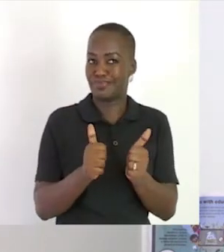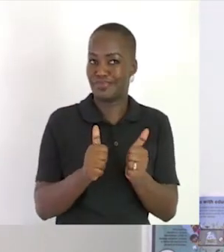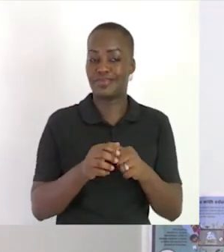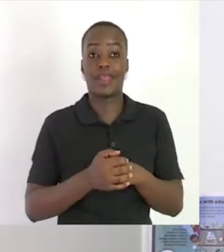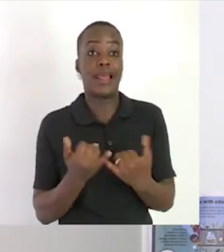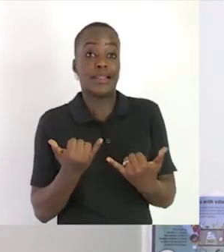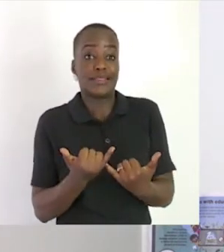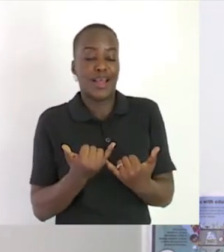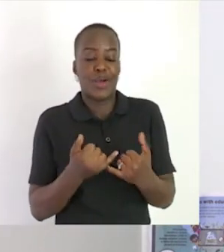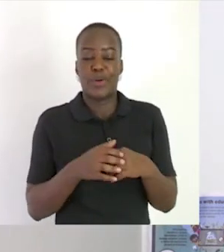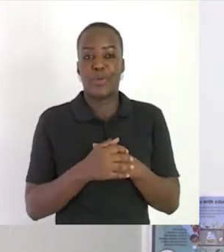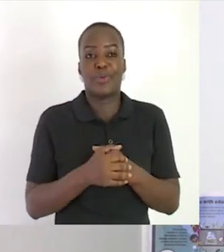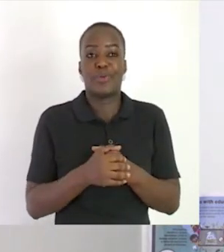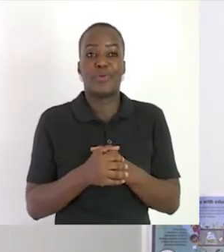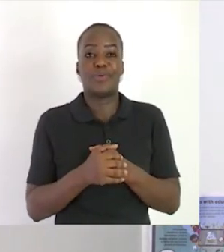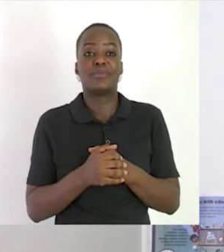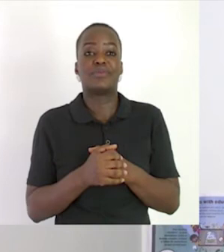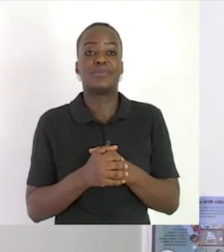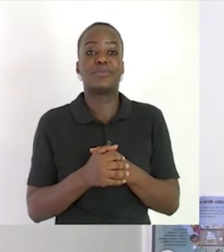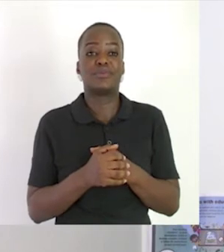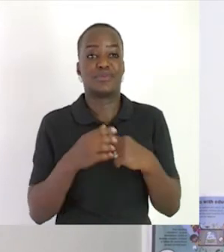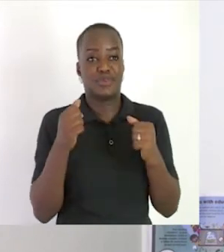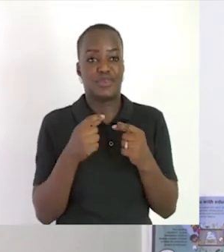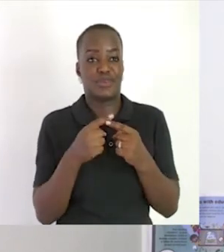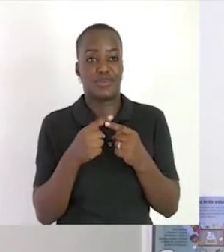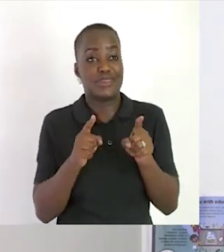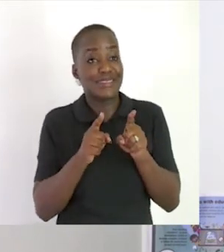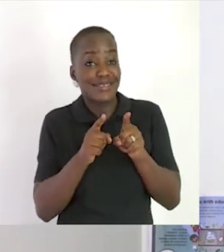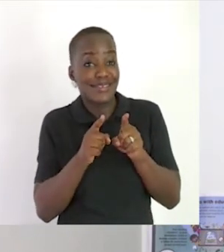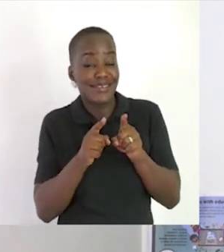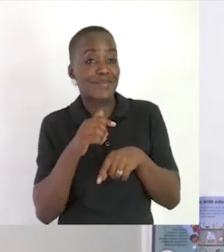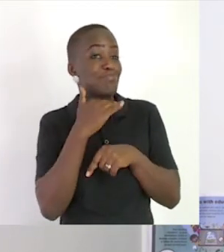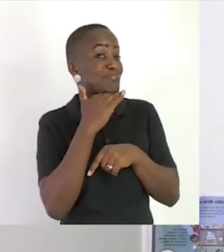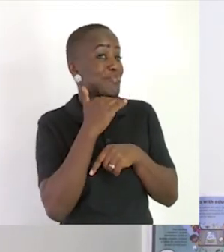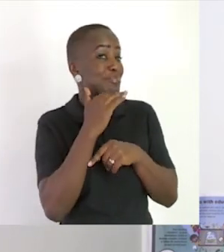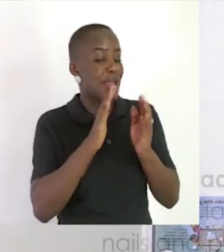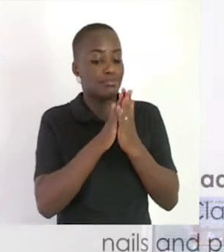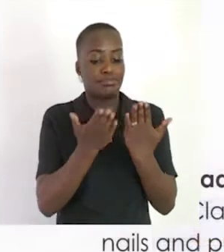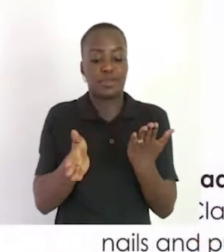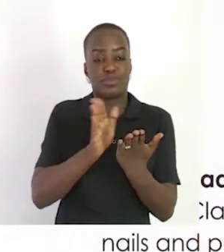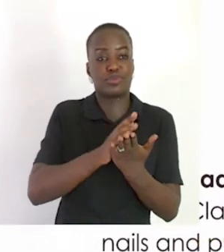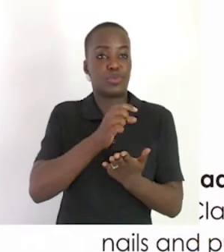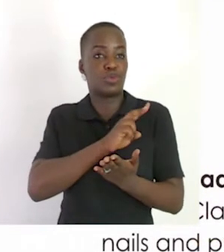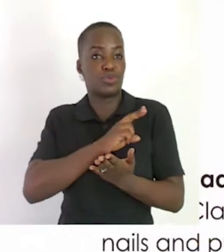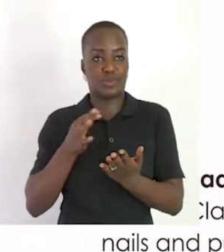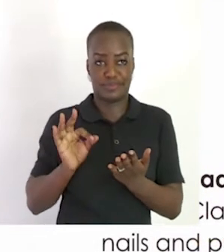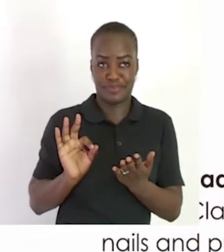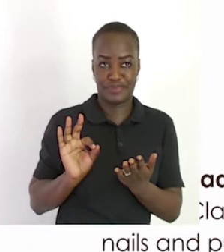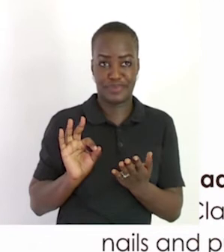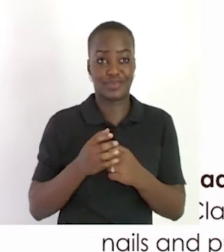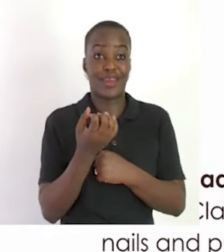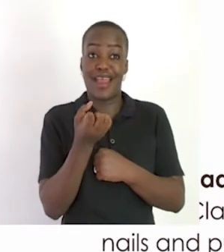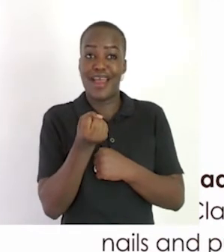we're going to take a little walk to phonics land. Let us go to page 29.